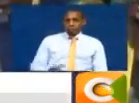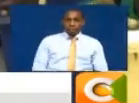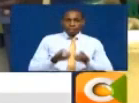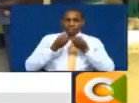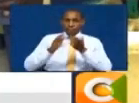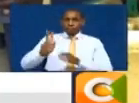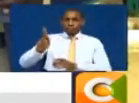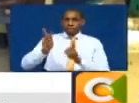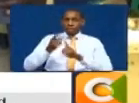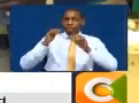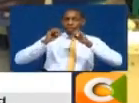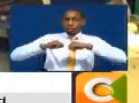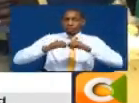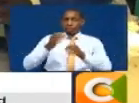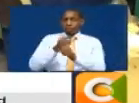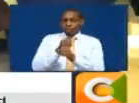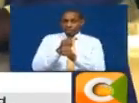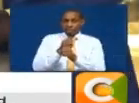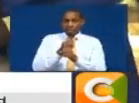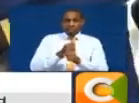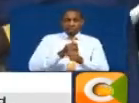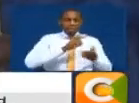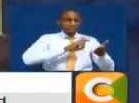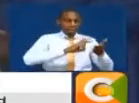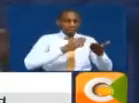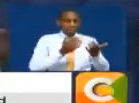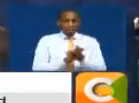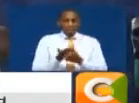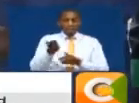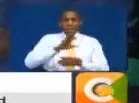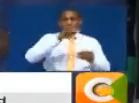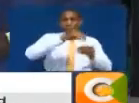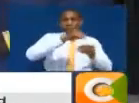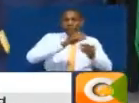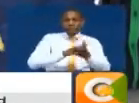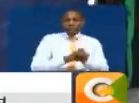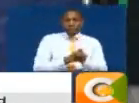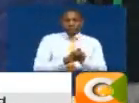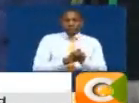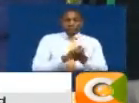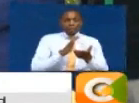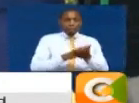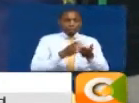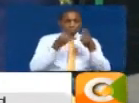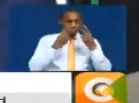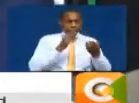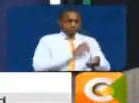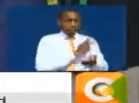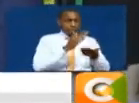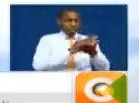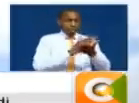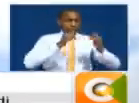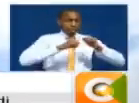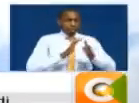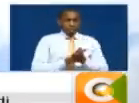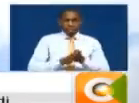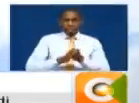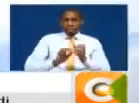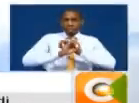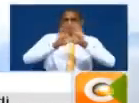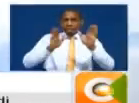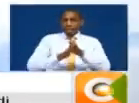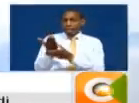Details of the Kenya Kwanza coalition agreement reads like a return on investment, reap what you sow power sharing deal. The elaborate